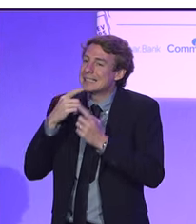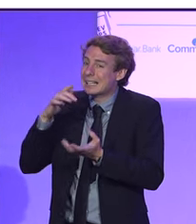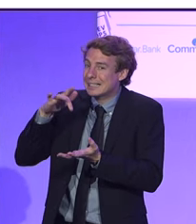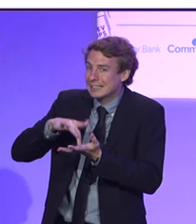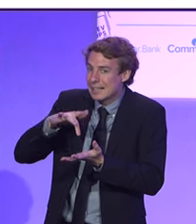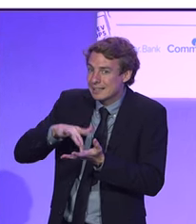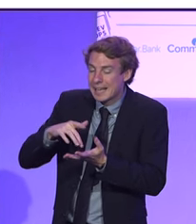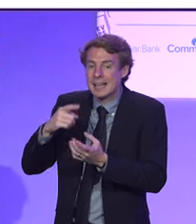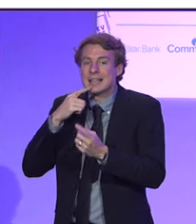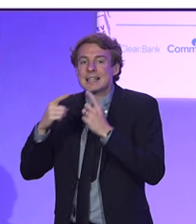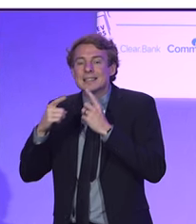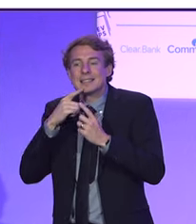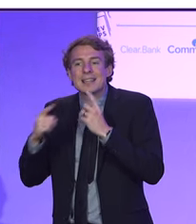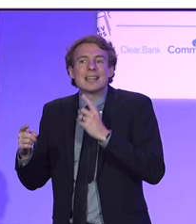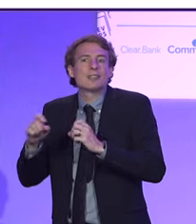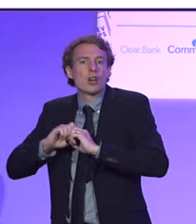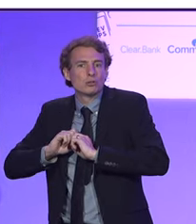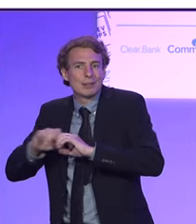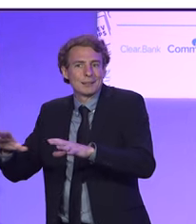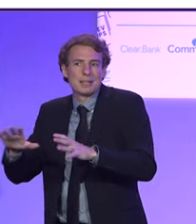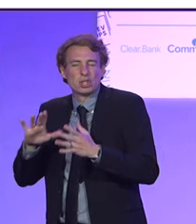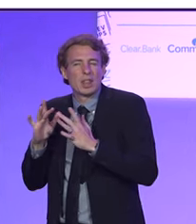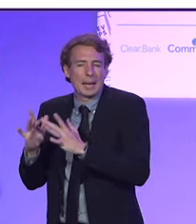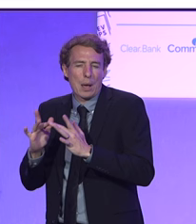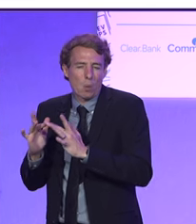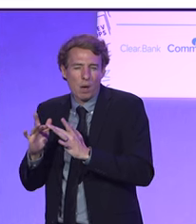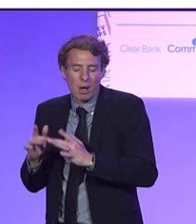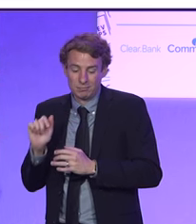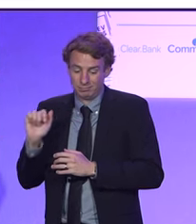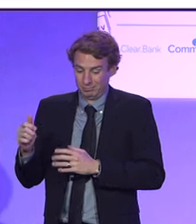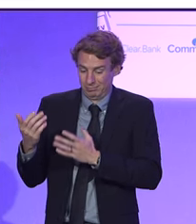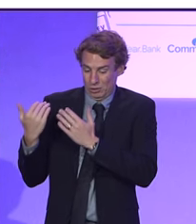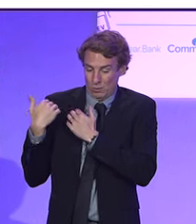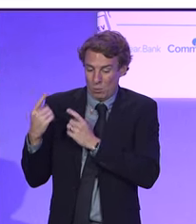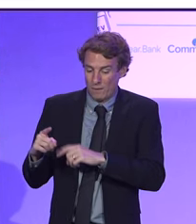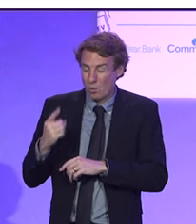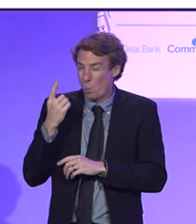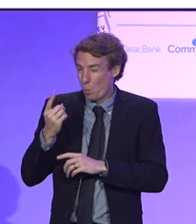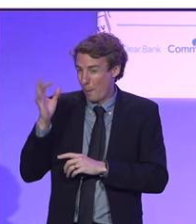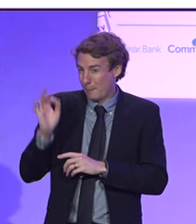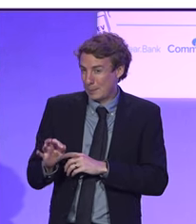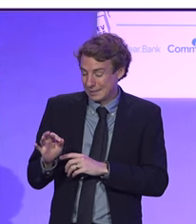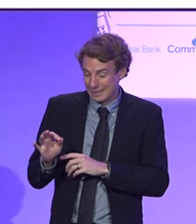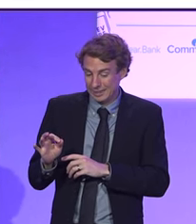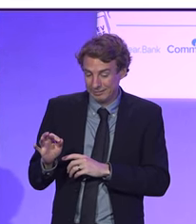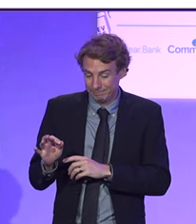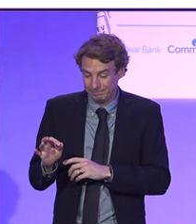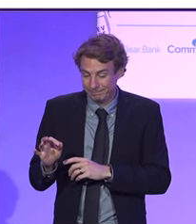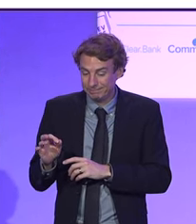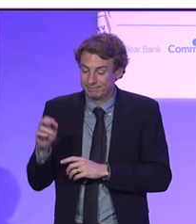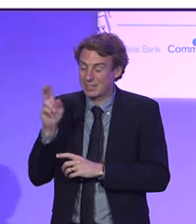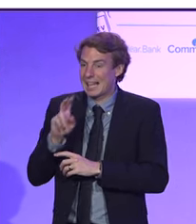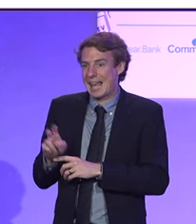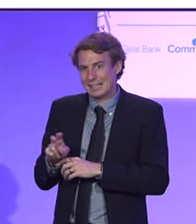are responsible for 1% of energy-related greenhouse gas emissions, and each of